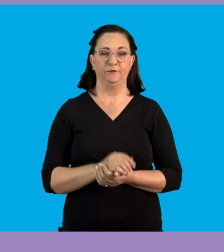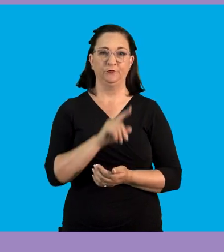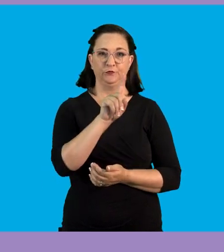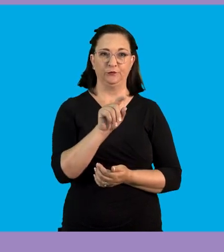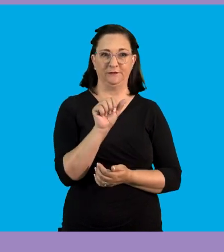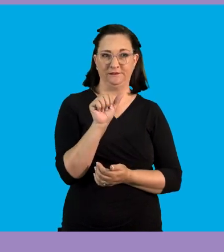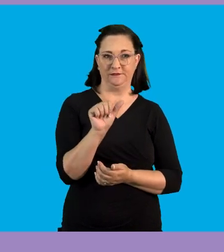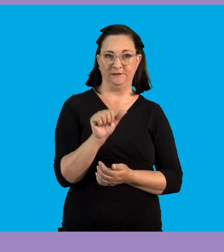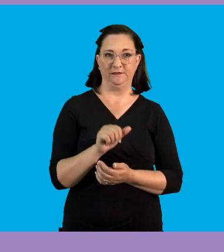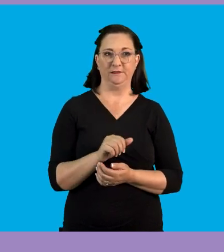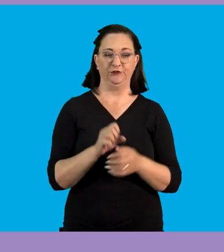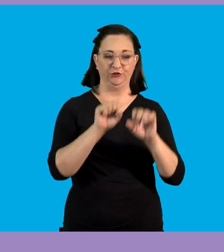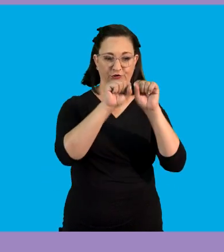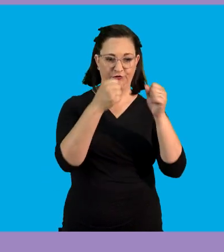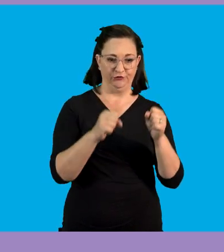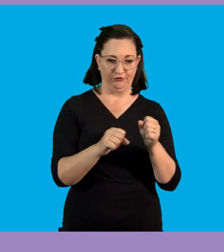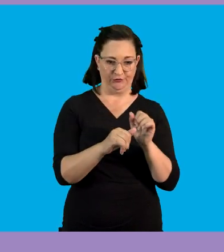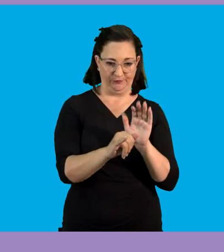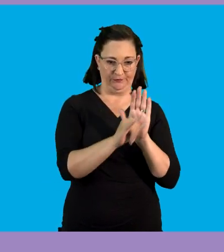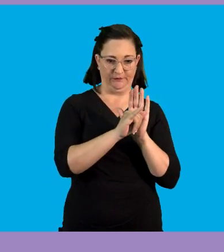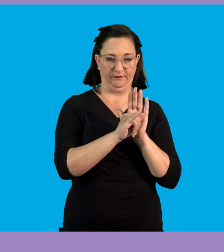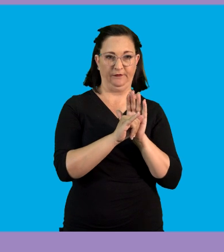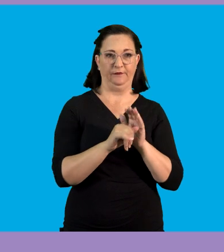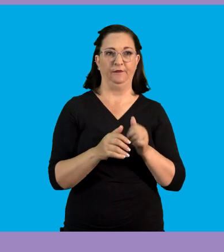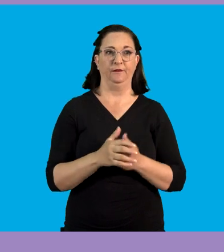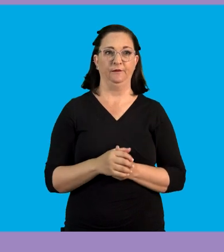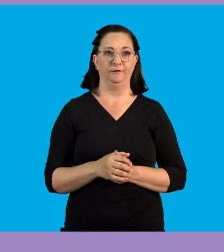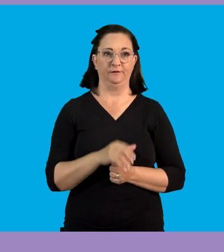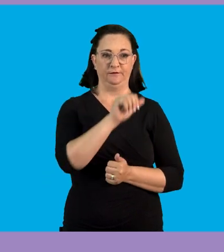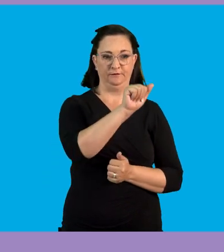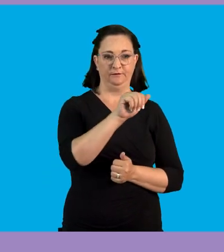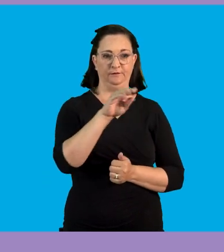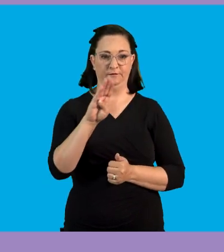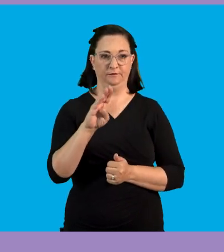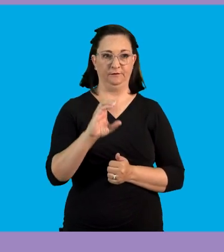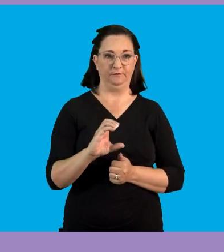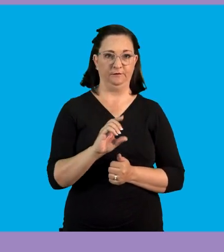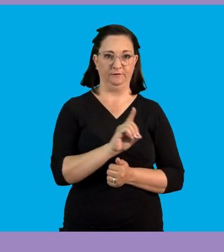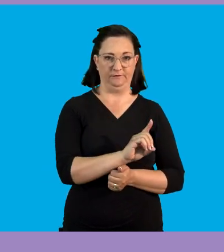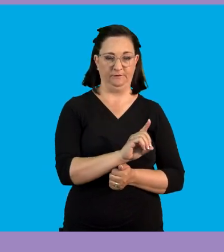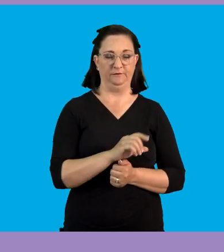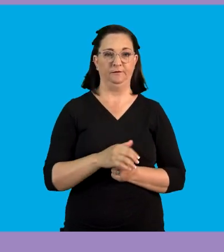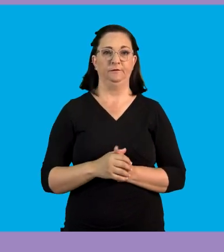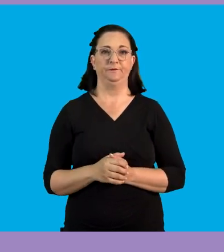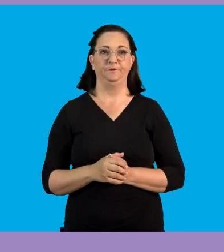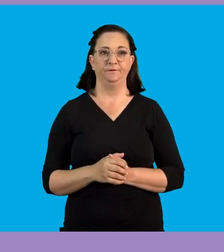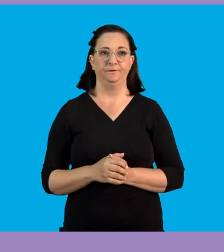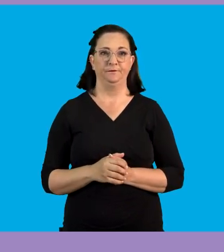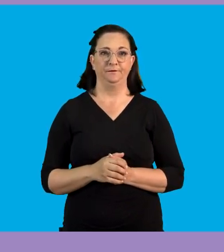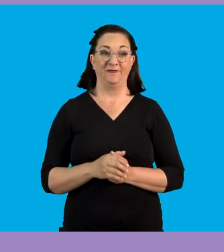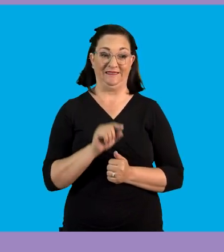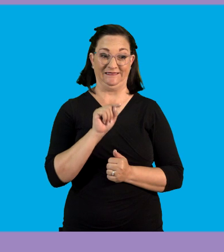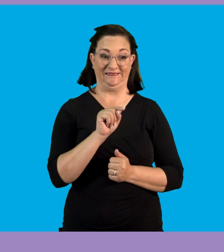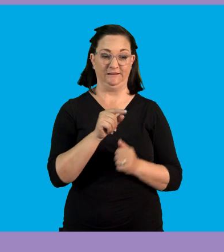each shape and list its properties. Let's look at the first shape, A, B, C, D. And that